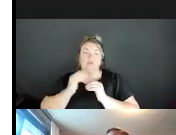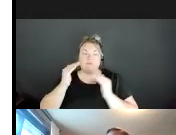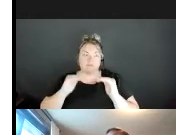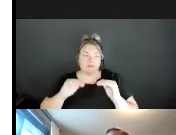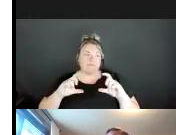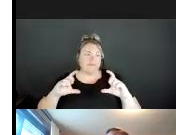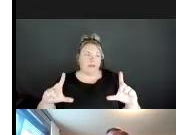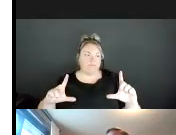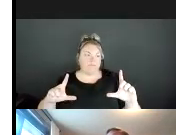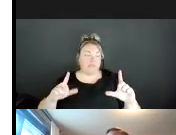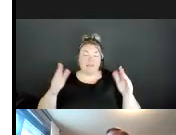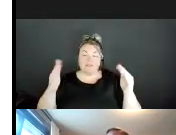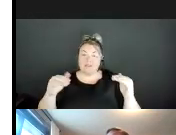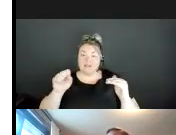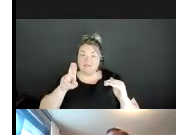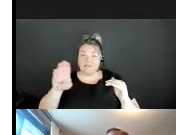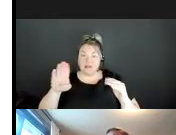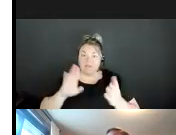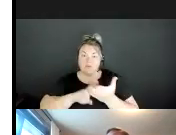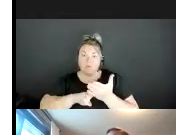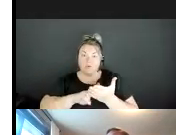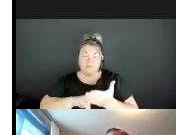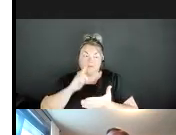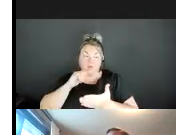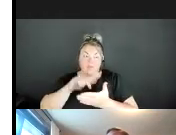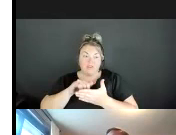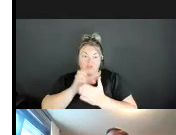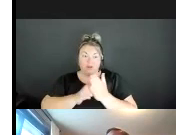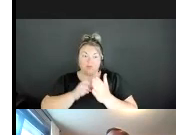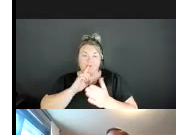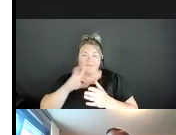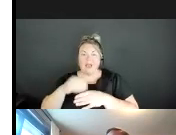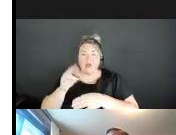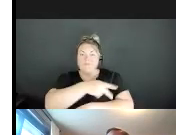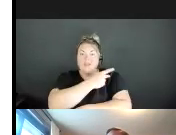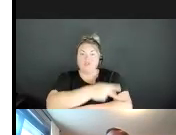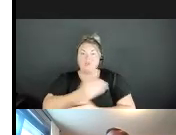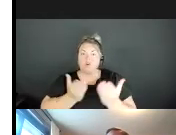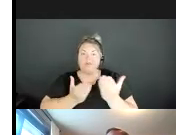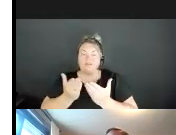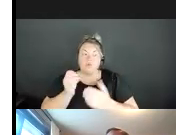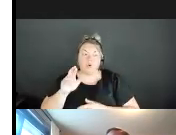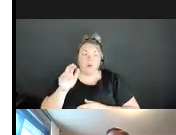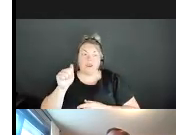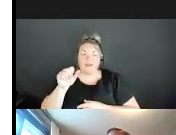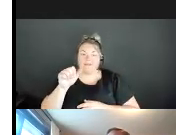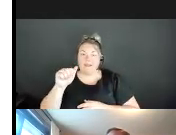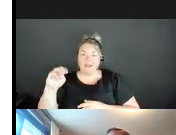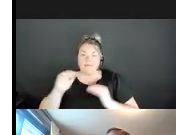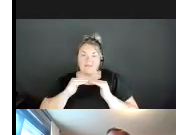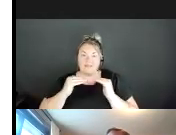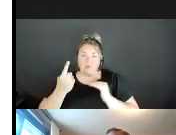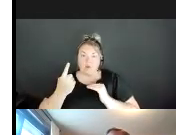The next sub-endorsement in this chapter is outpatient services, or that ASAM level 1 is included in